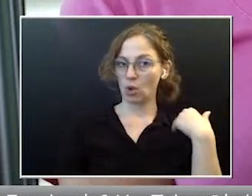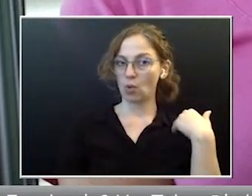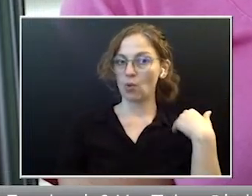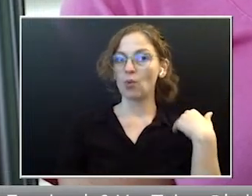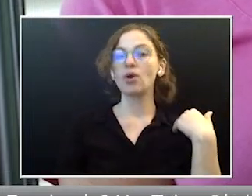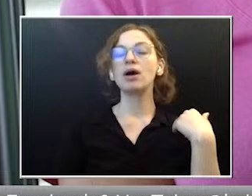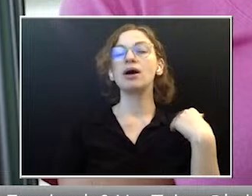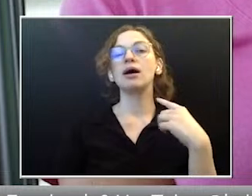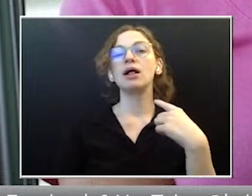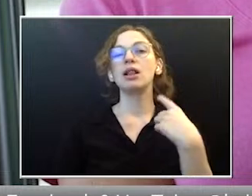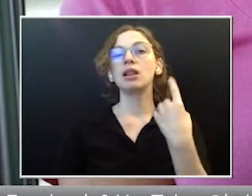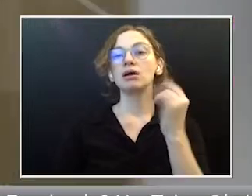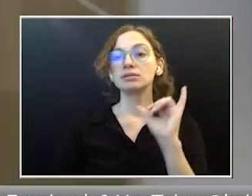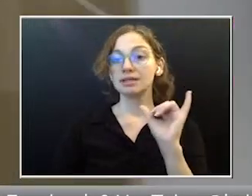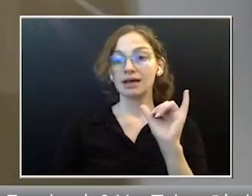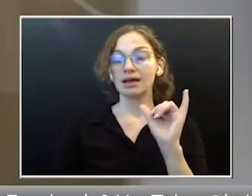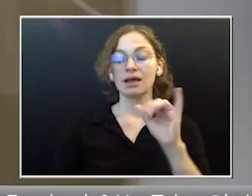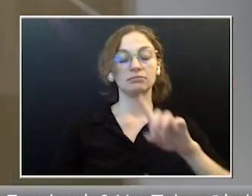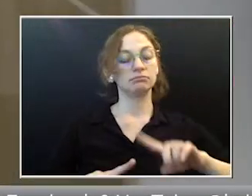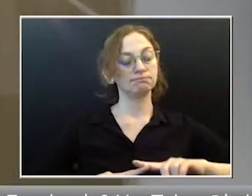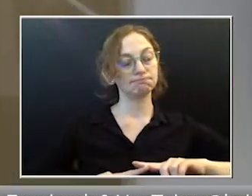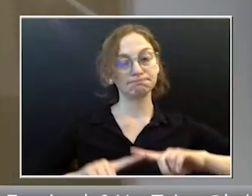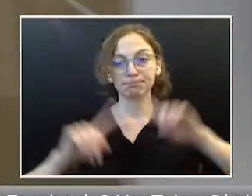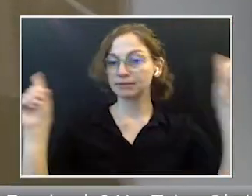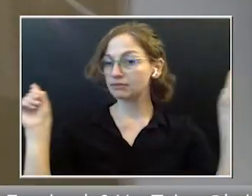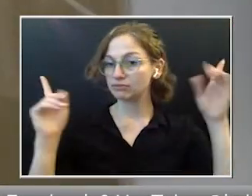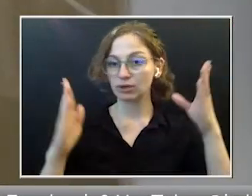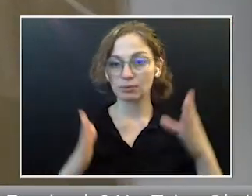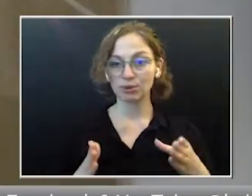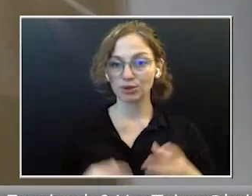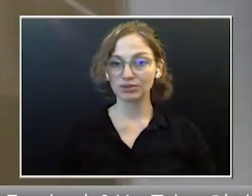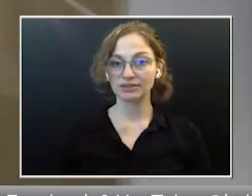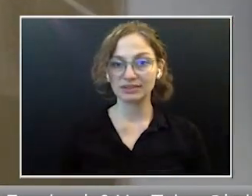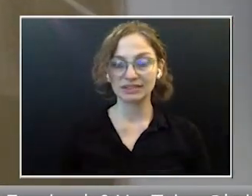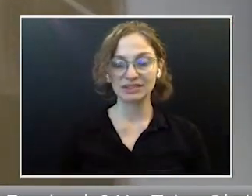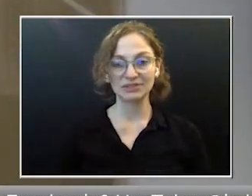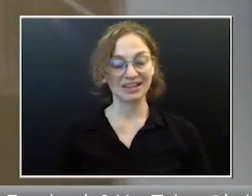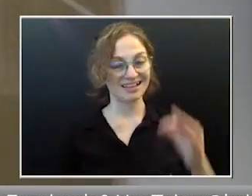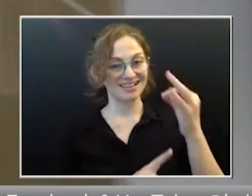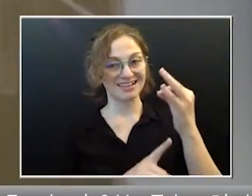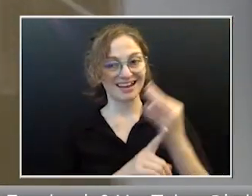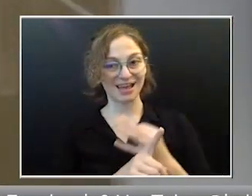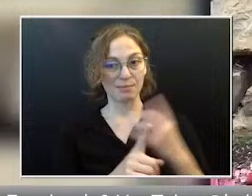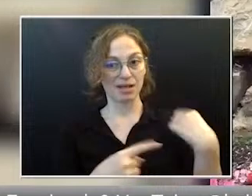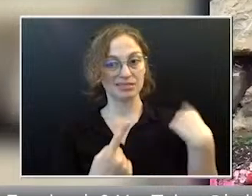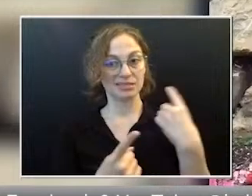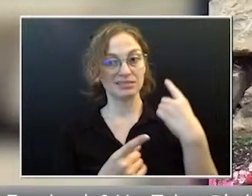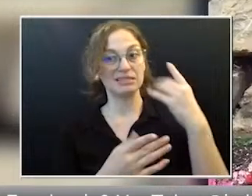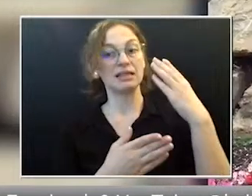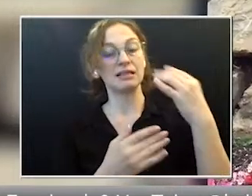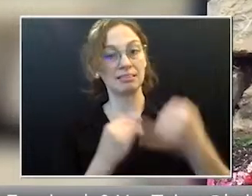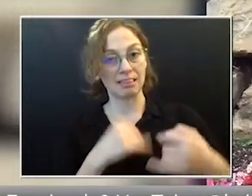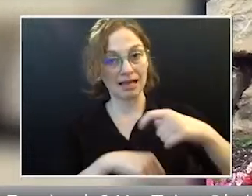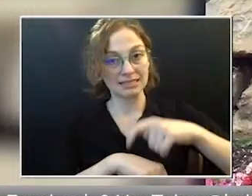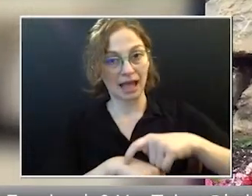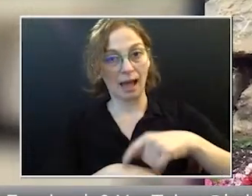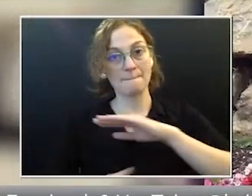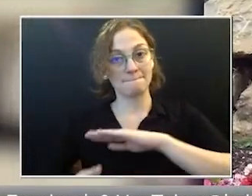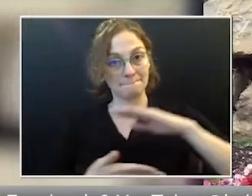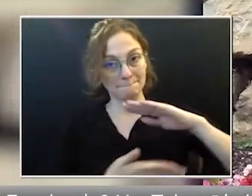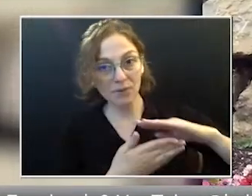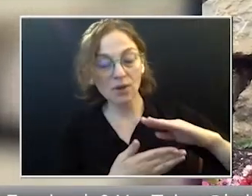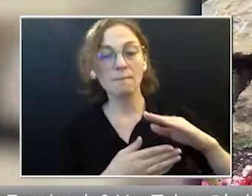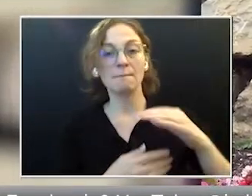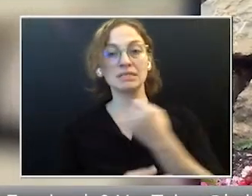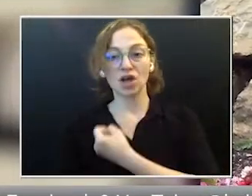at a completely different person. In 9 months since Angela's last mammogram and sonogram, 5 cancerous tumors had developed.